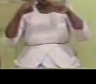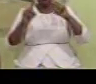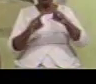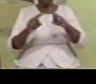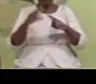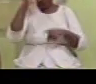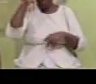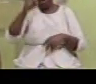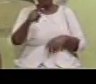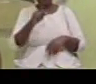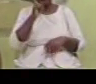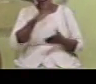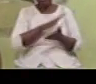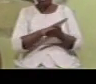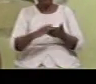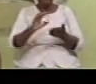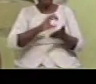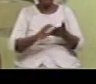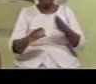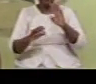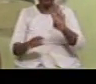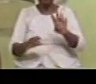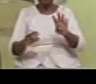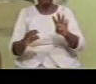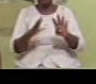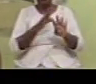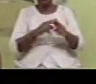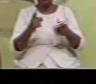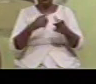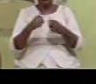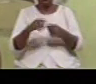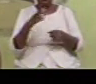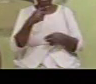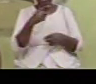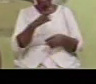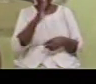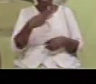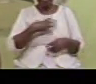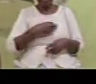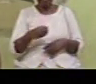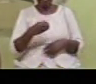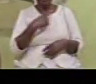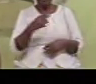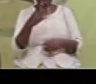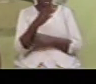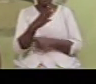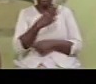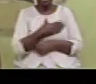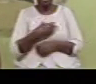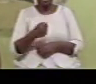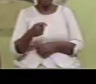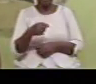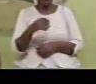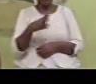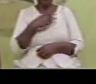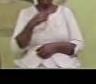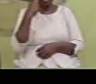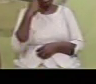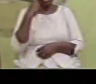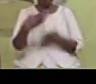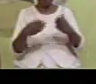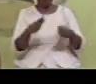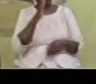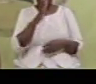unclean. Verse 4, if the bright spot be white in skin of his flesh, and inside be not